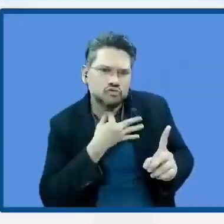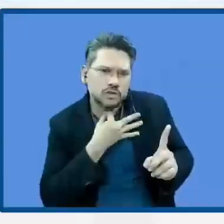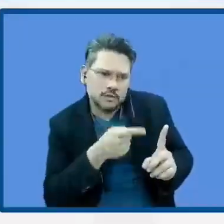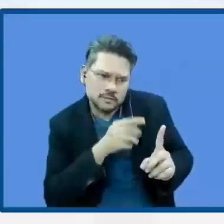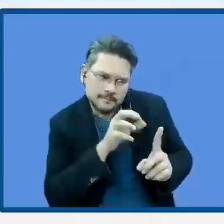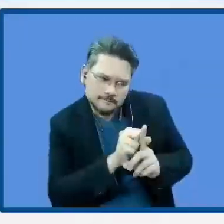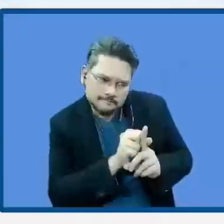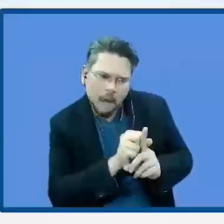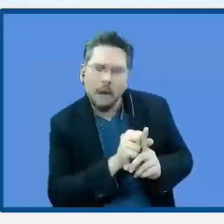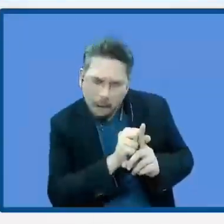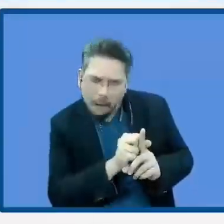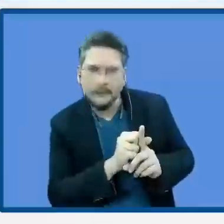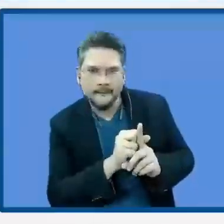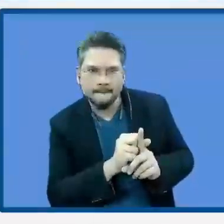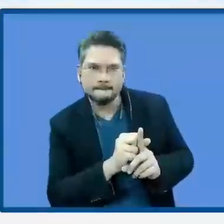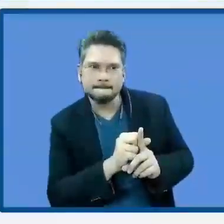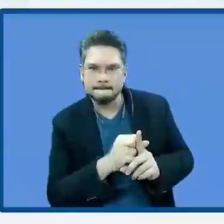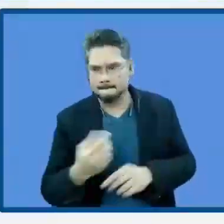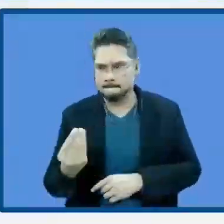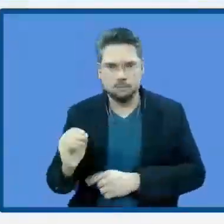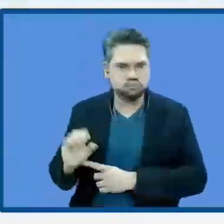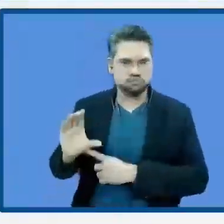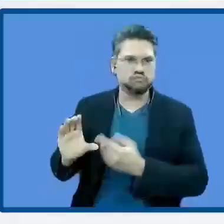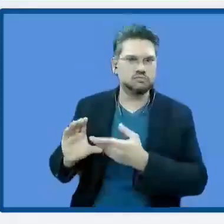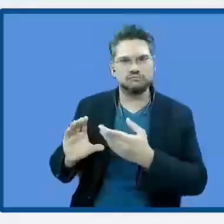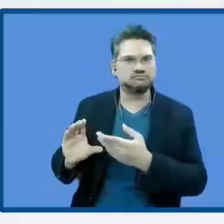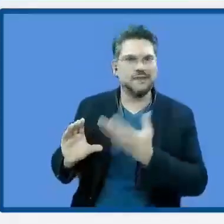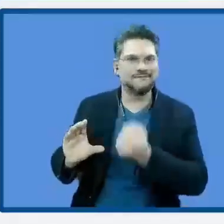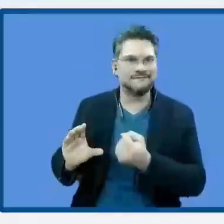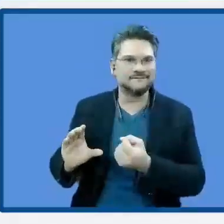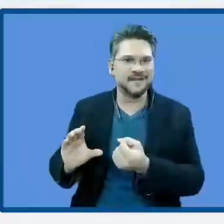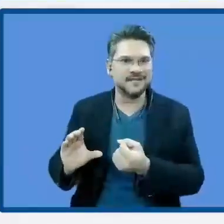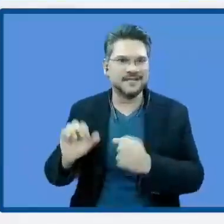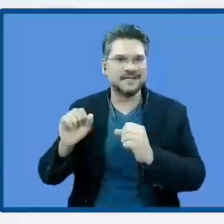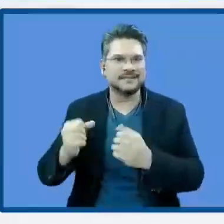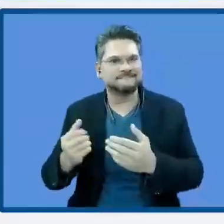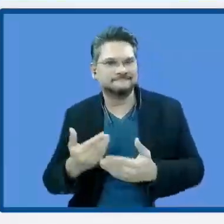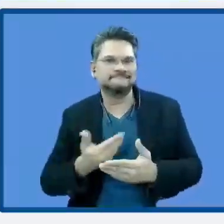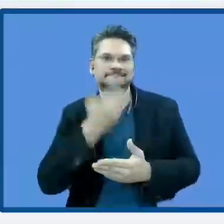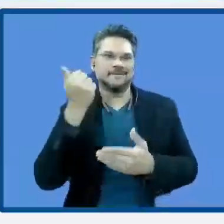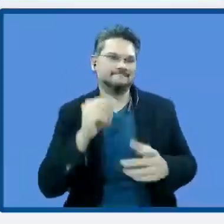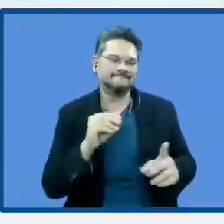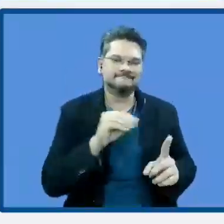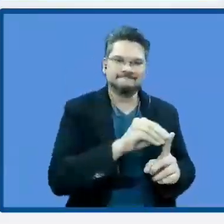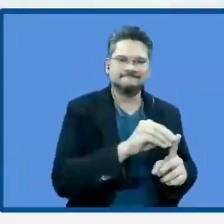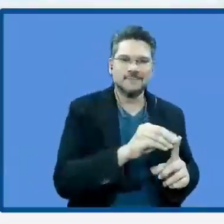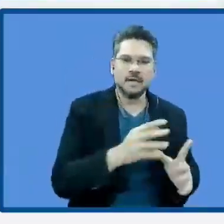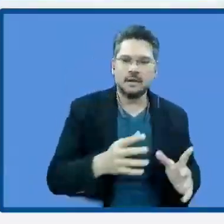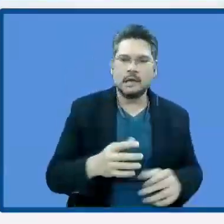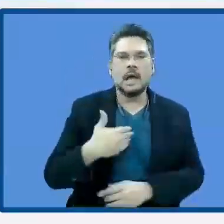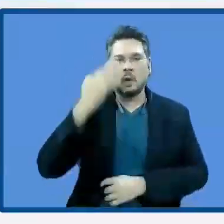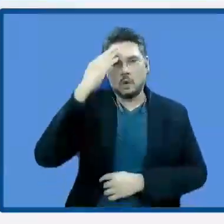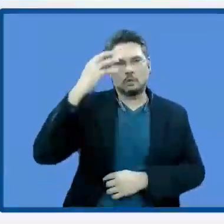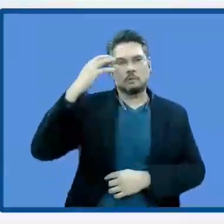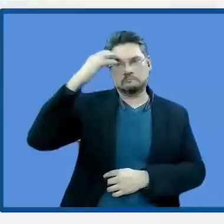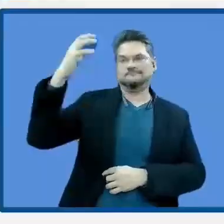better financing sources, because of course we know that the public sector is not enough. Then we would be